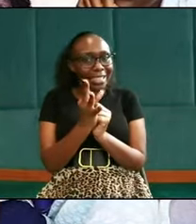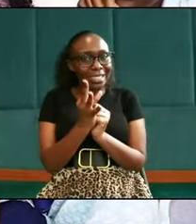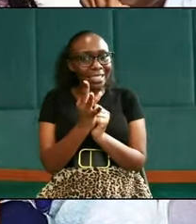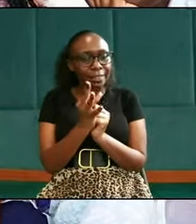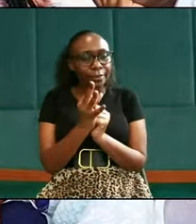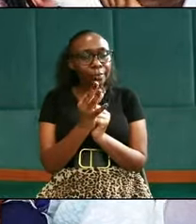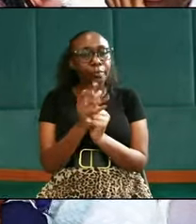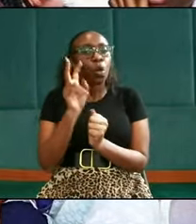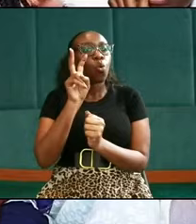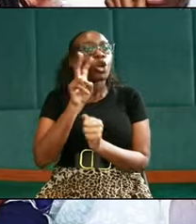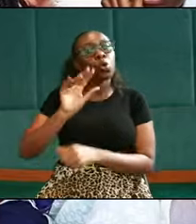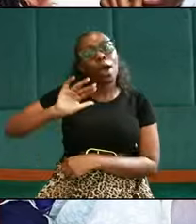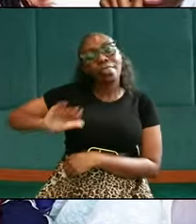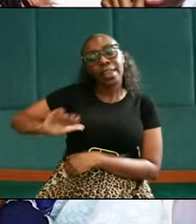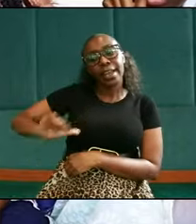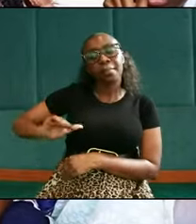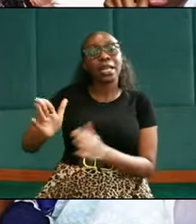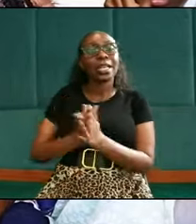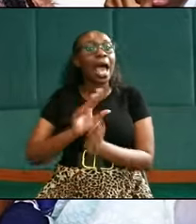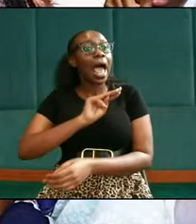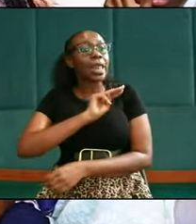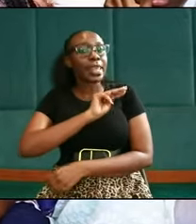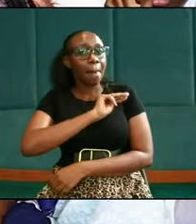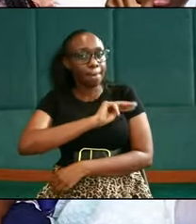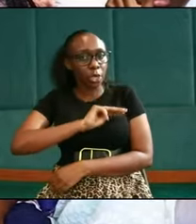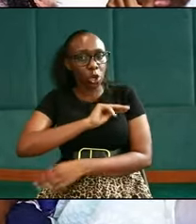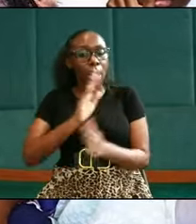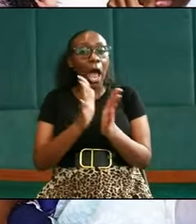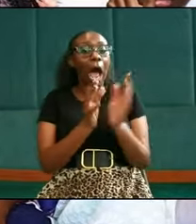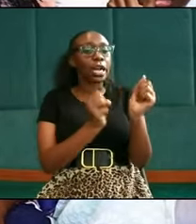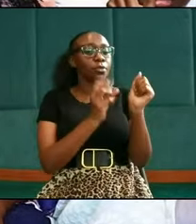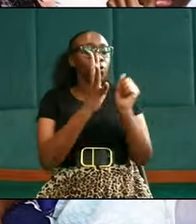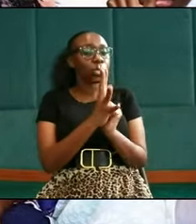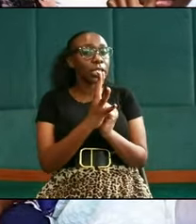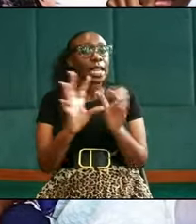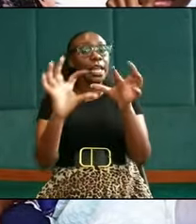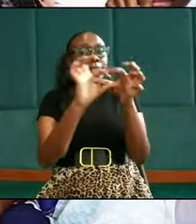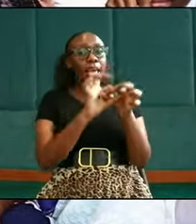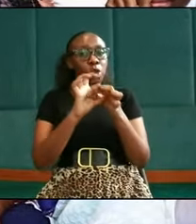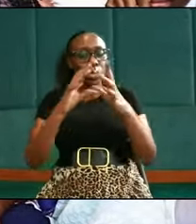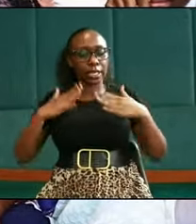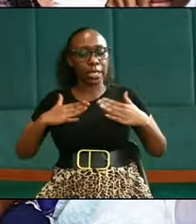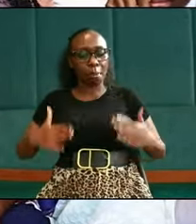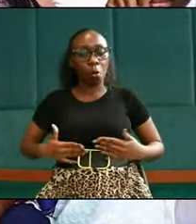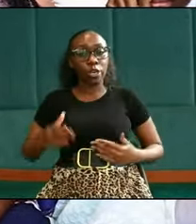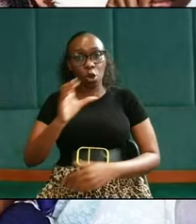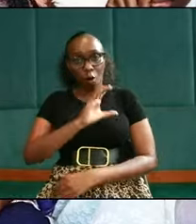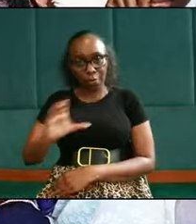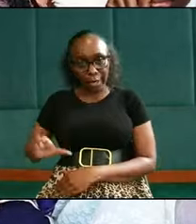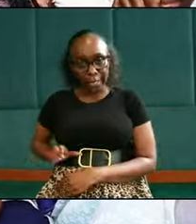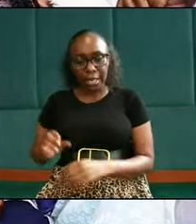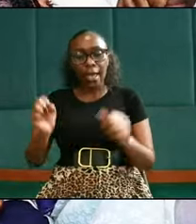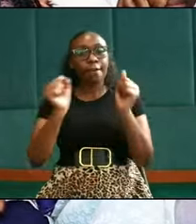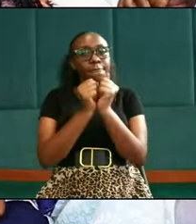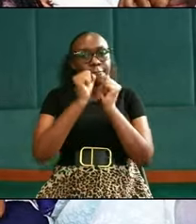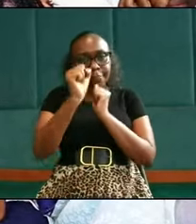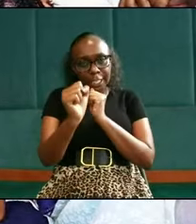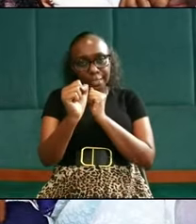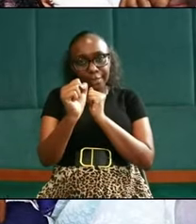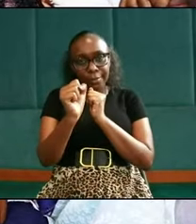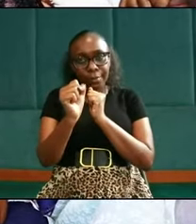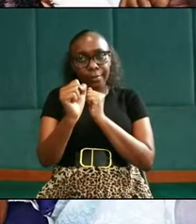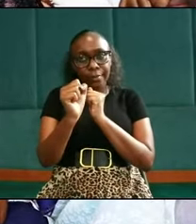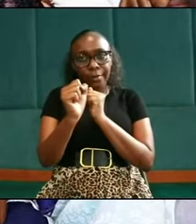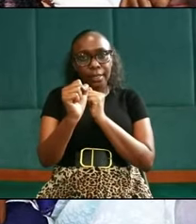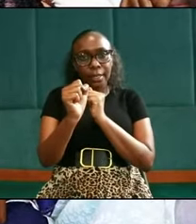we looked at the remnant and his mission. And then the 14th, the unity in the body of Christ. And